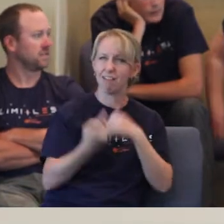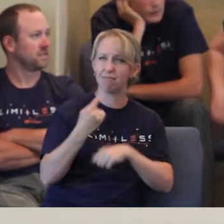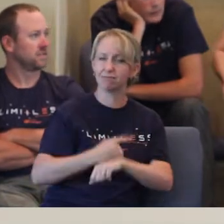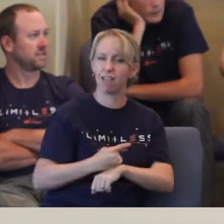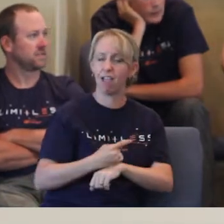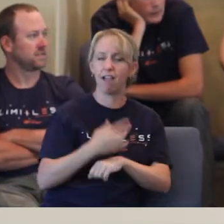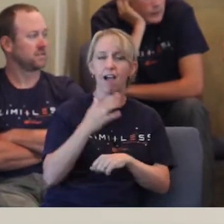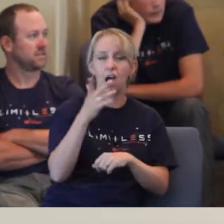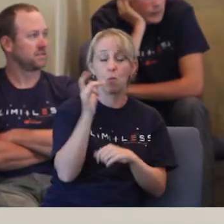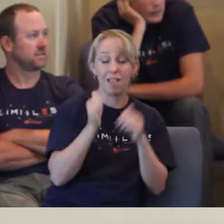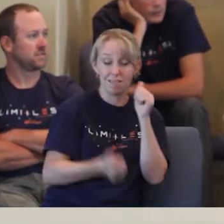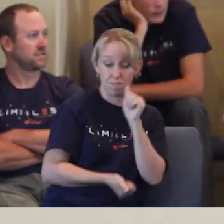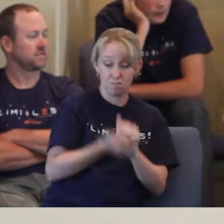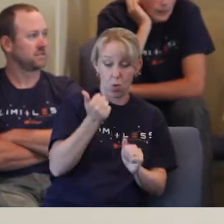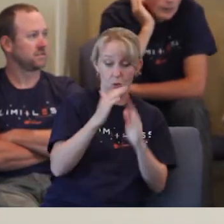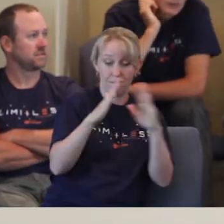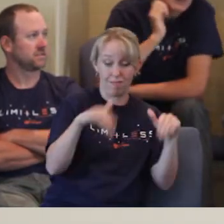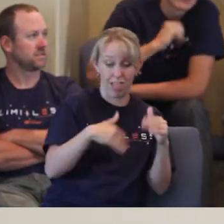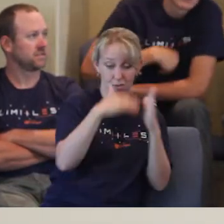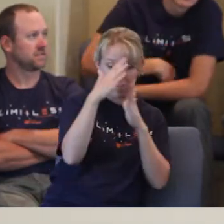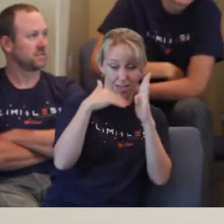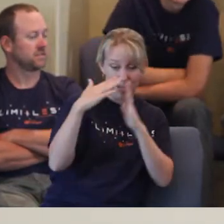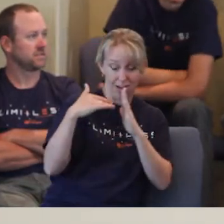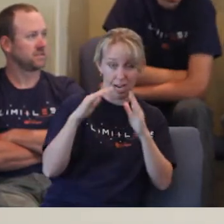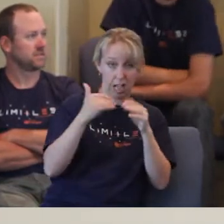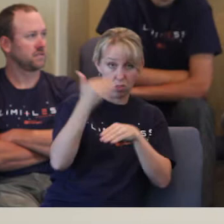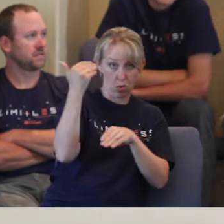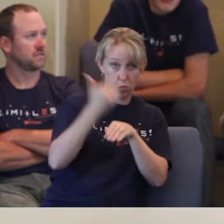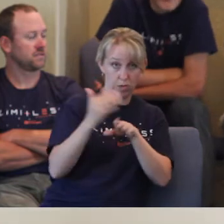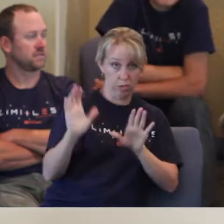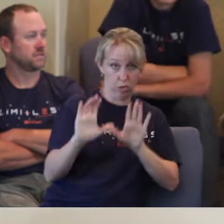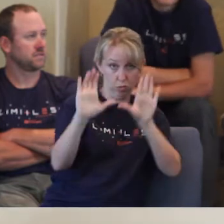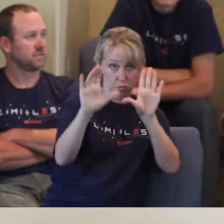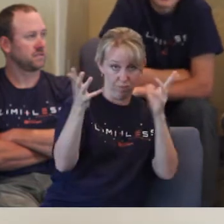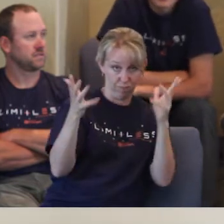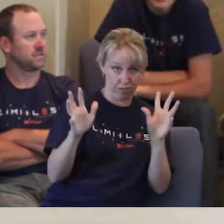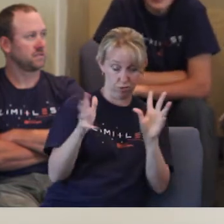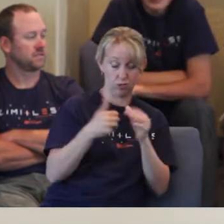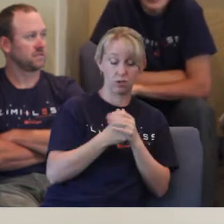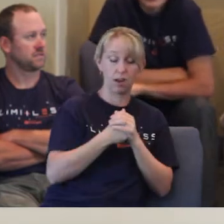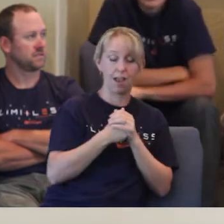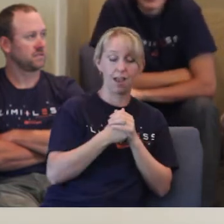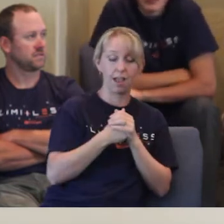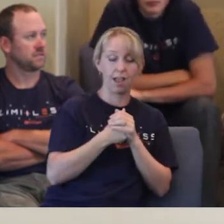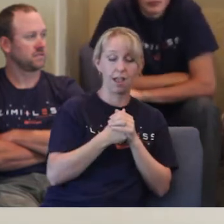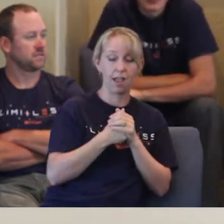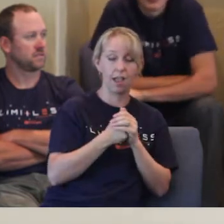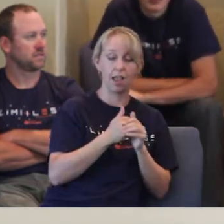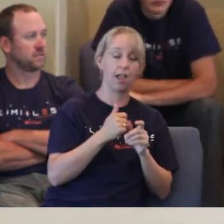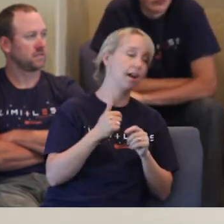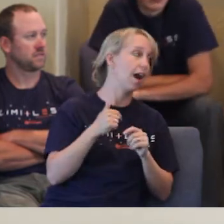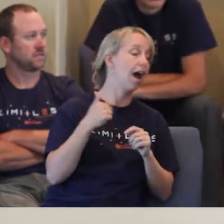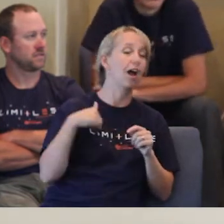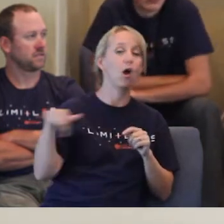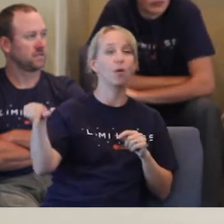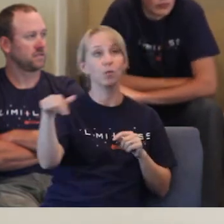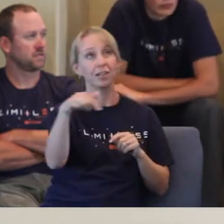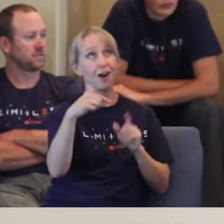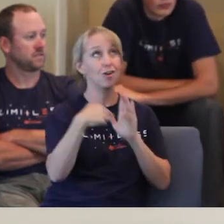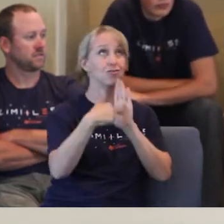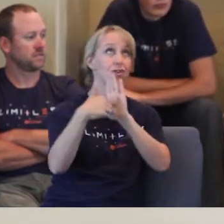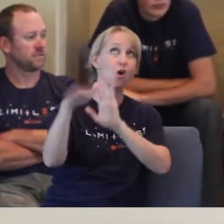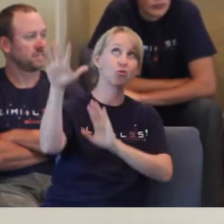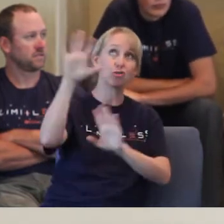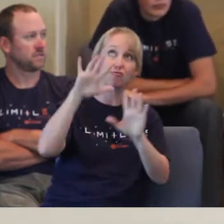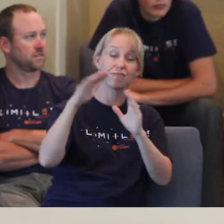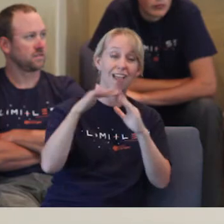was second to last day, I think, and we had most of the house painted and all the windows were put in, and I